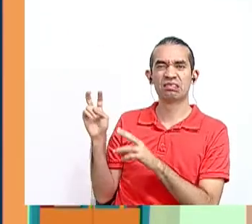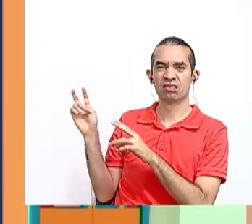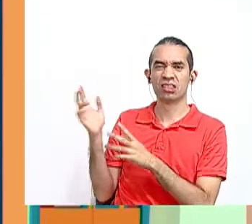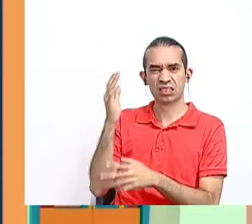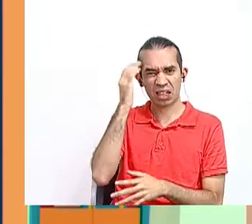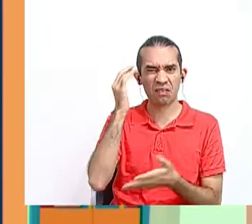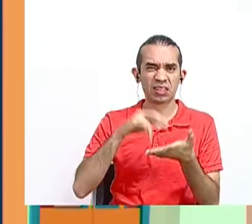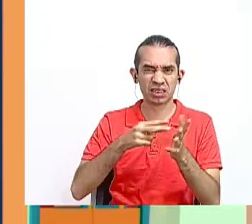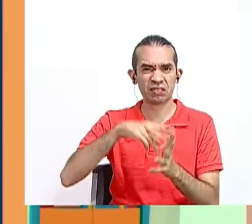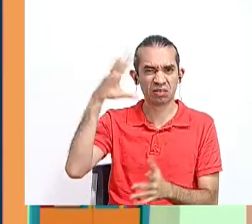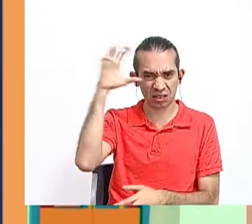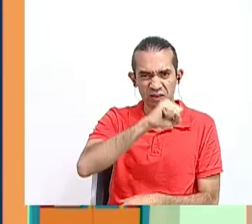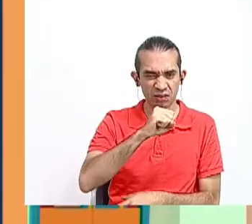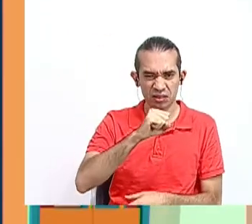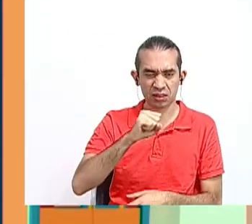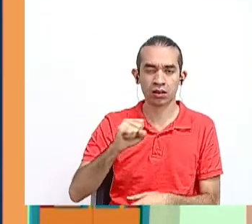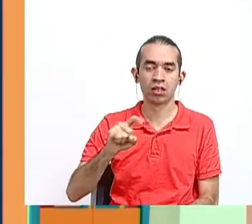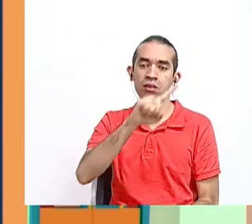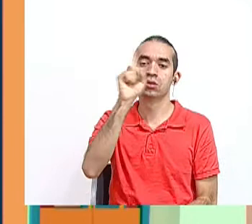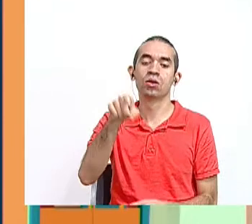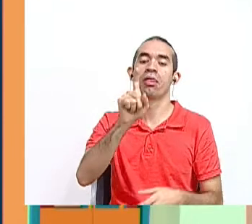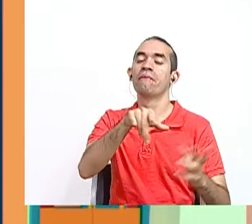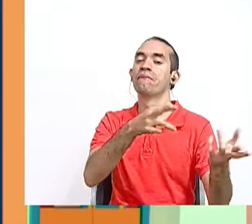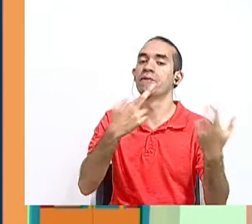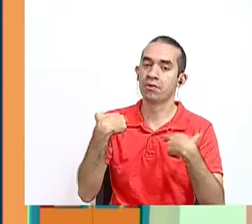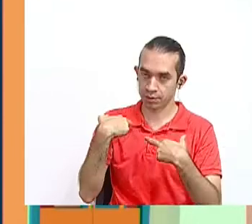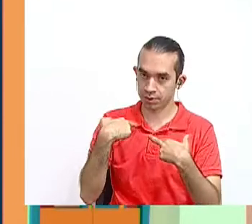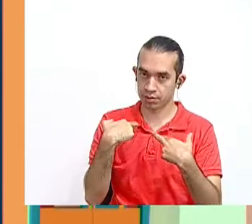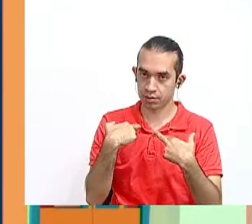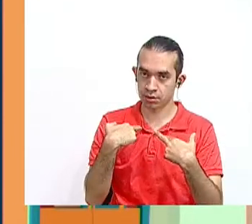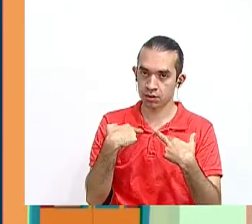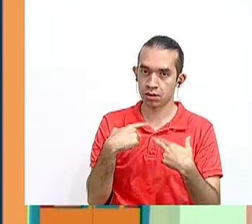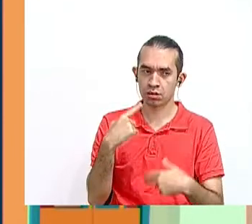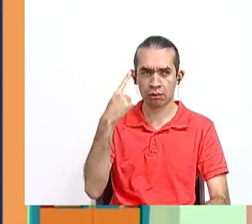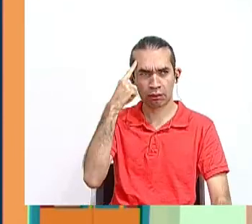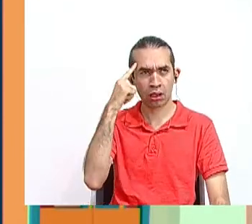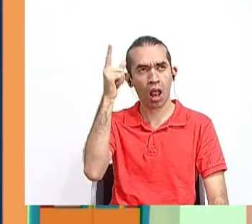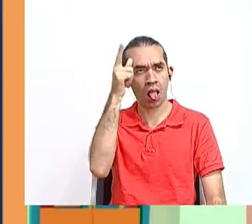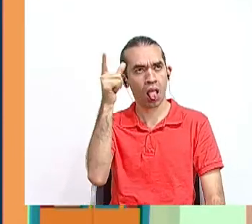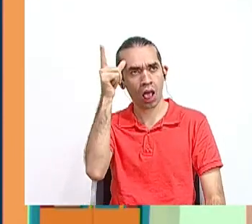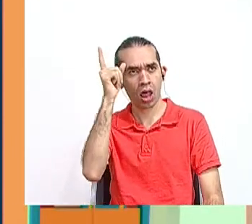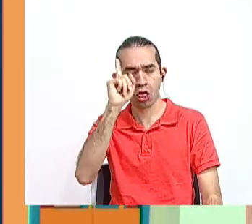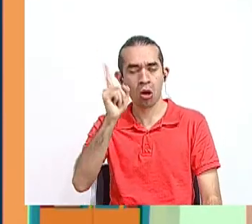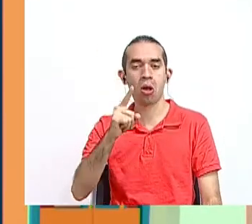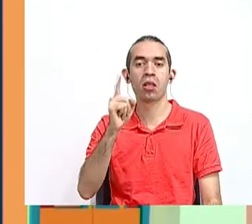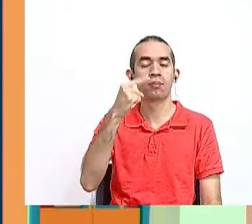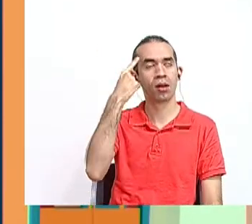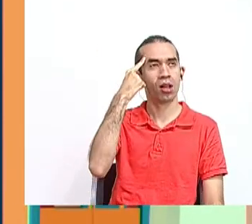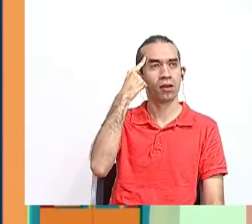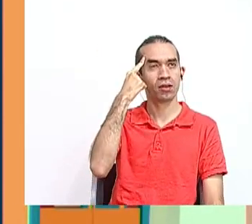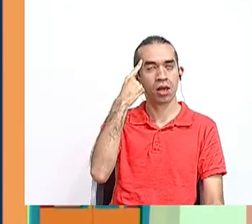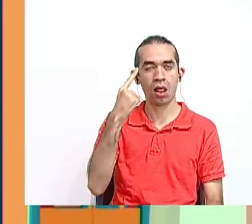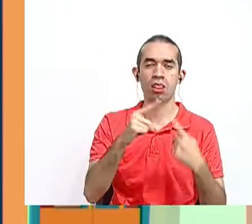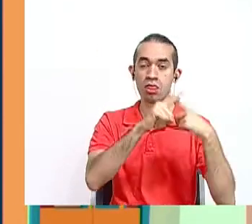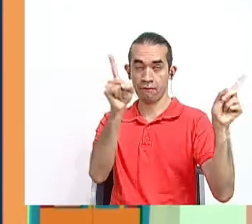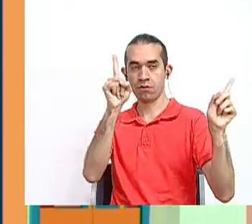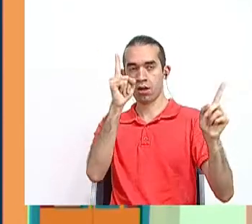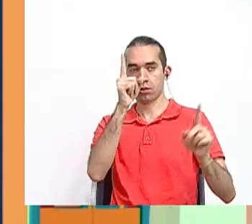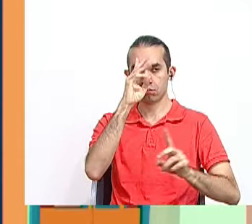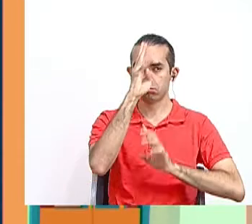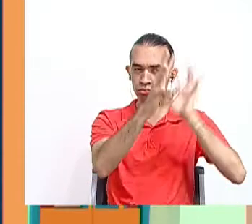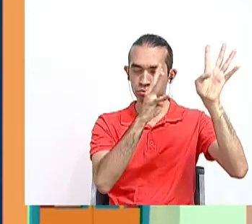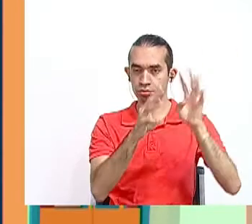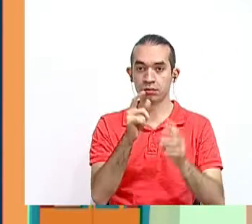riddle? It's a question that you need to answer. You don't necessarily have to think logically. Sometimes you think outside the box. So I have